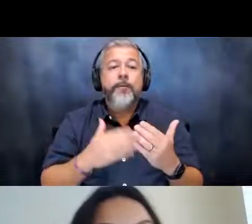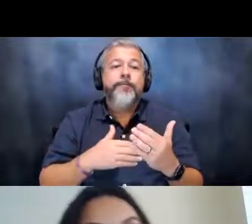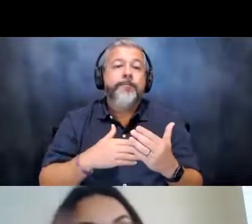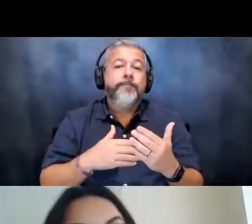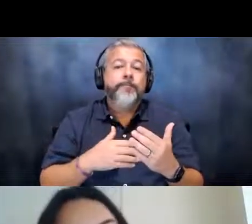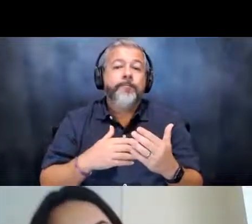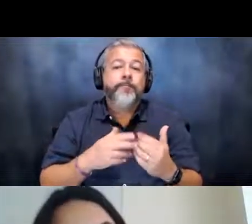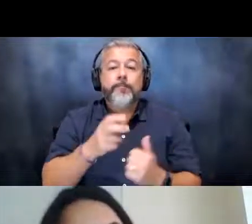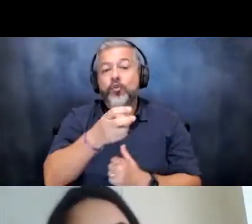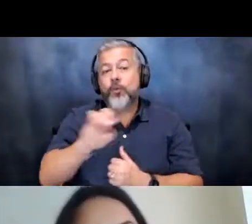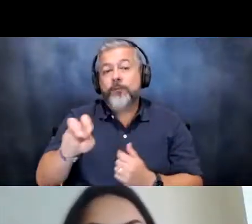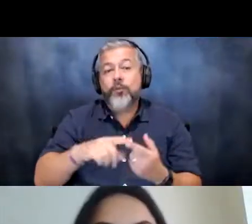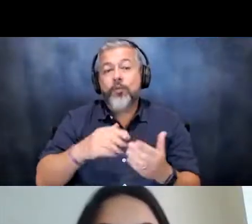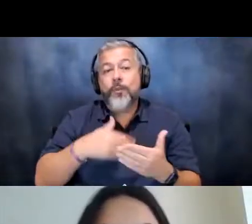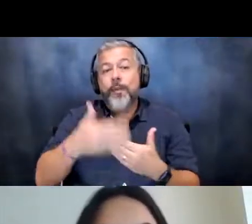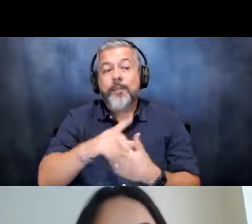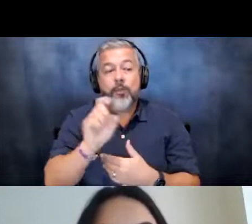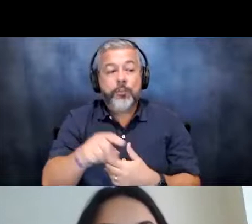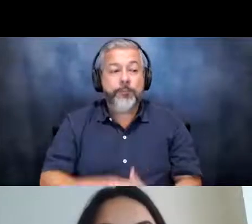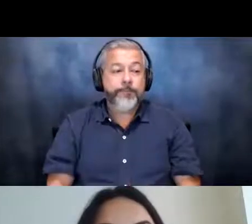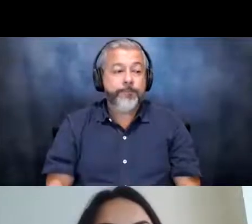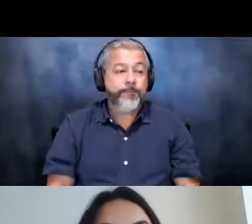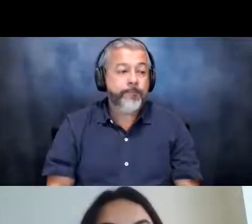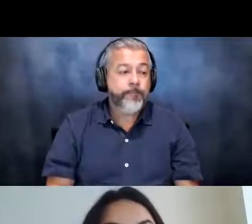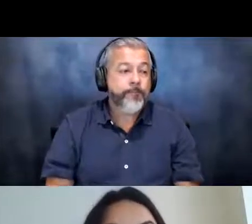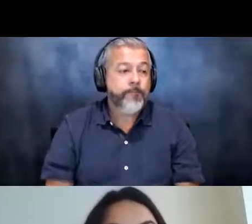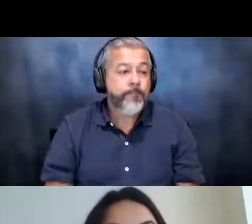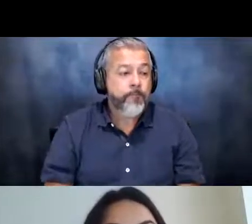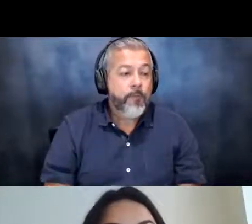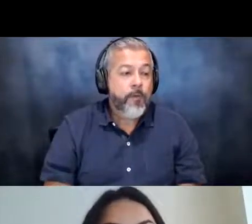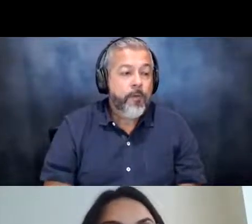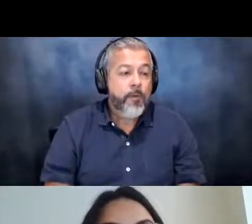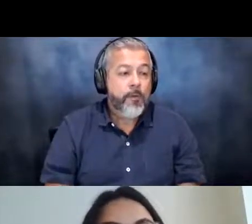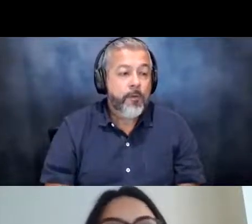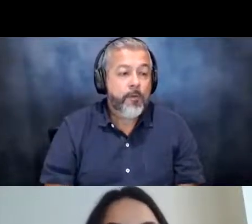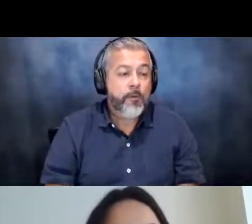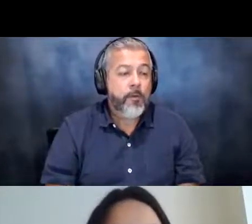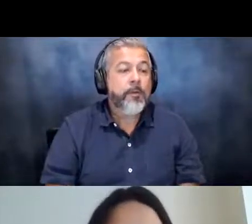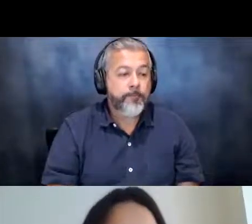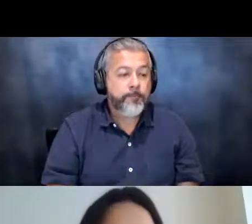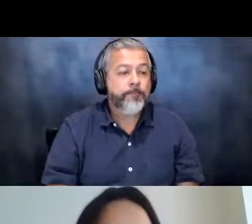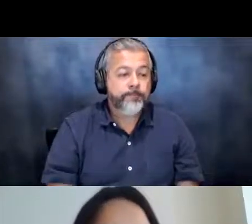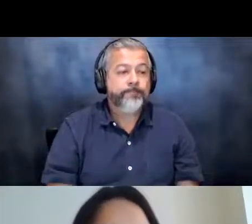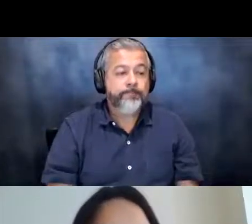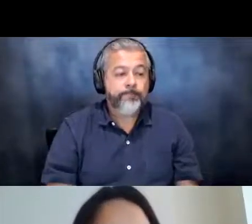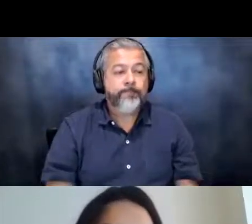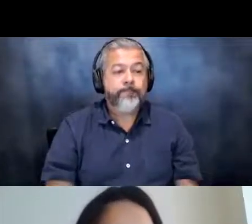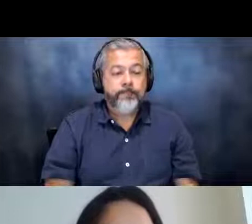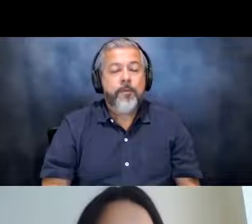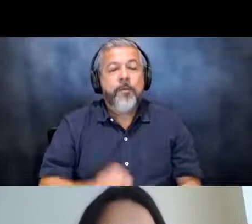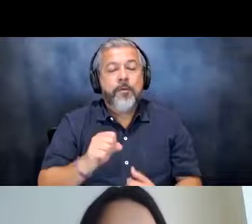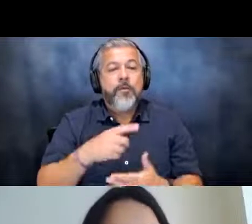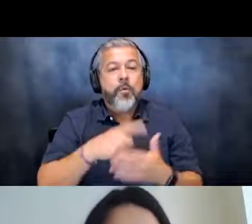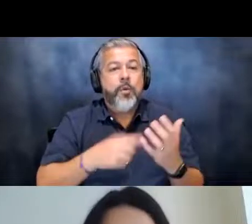transfer into our next question. So the difference here is, what do you want Calspark to do